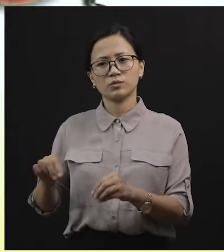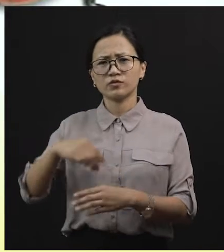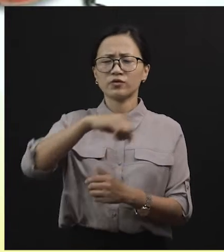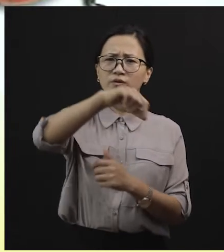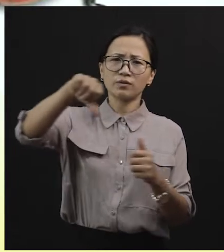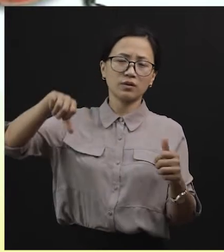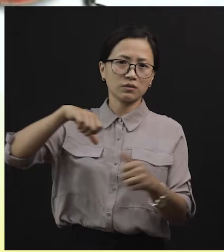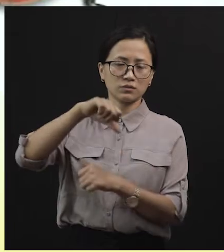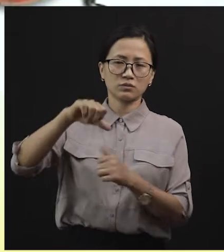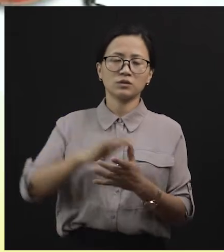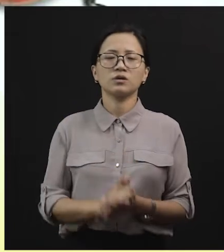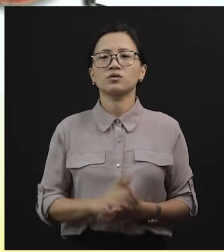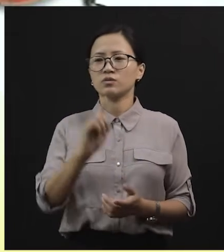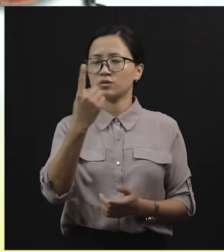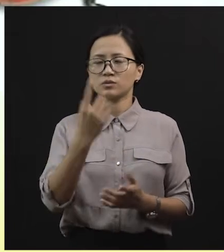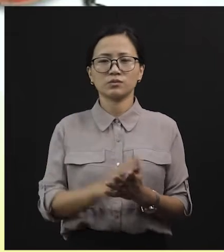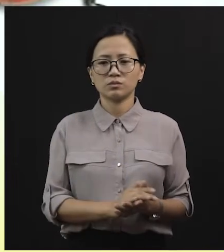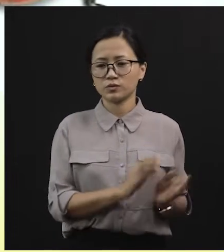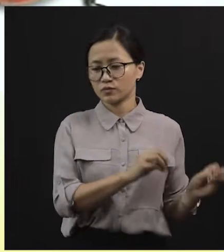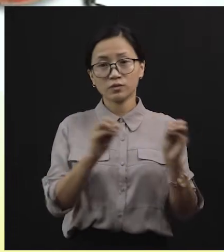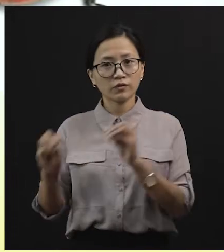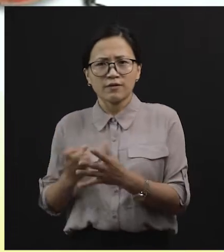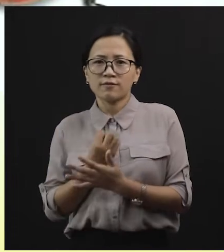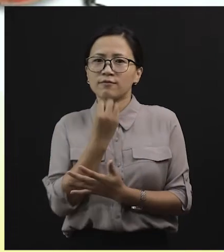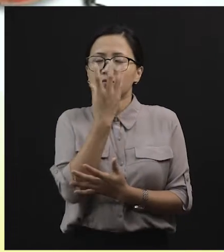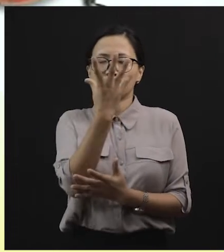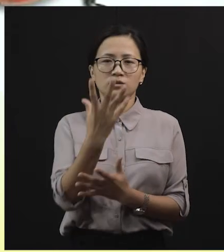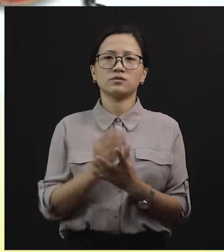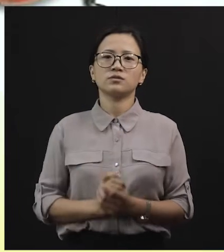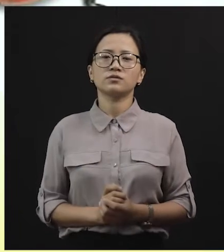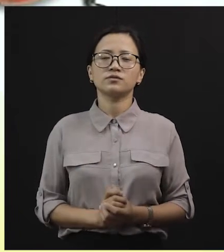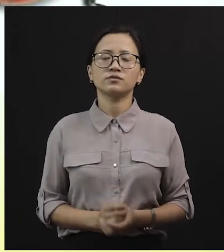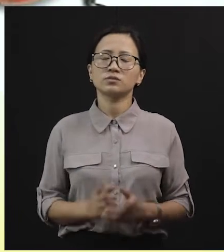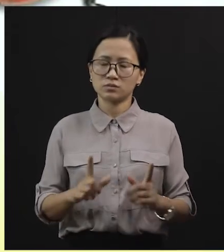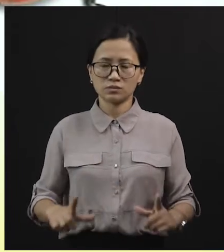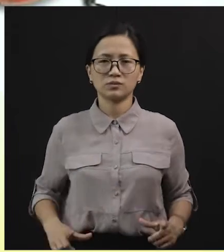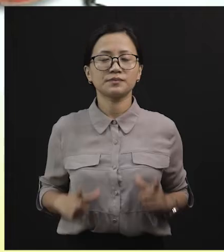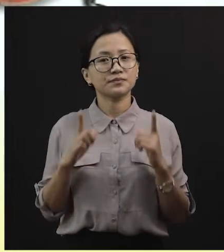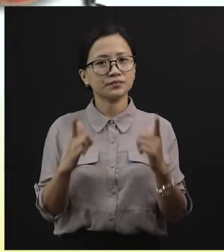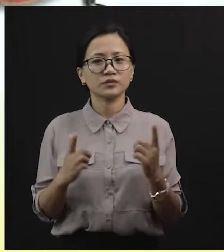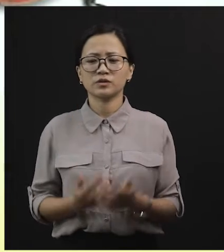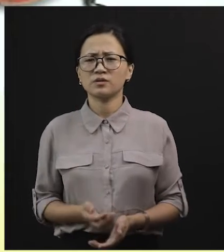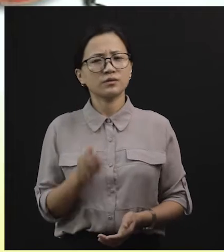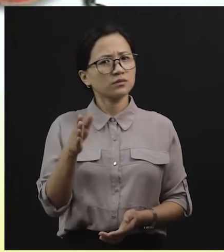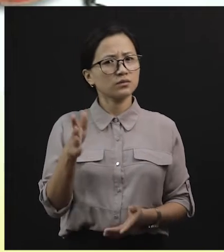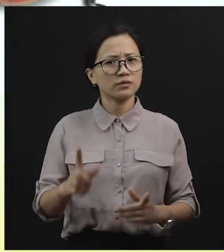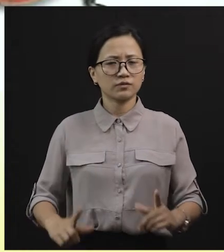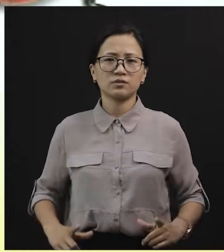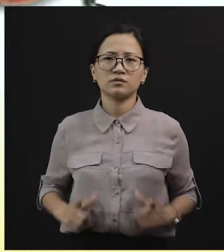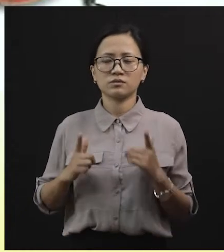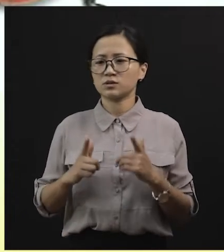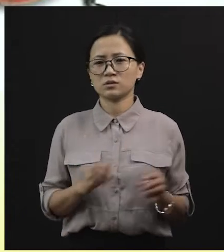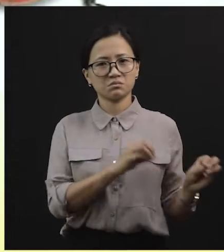move from one flower to another. That means they move around because they have life, right? If they don't have life, they will not be